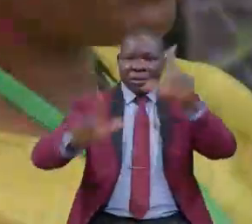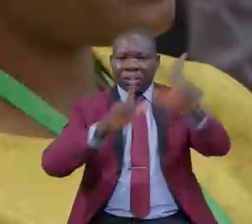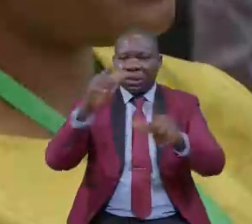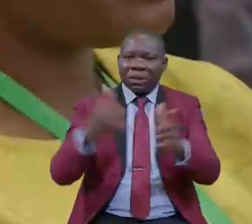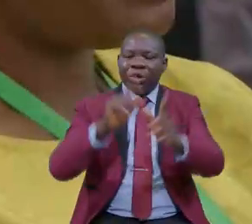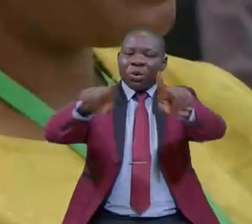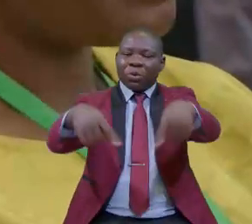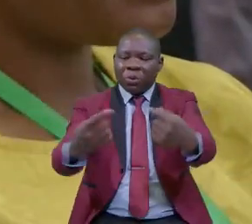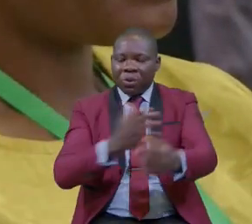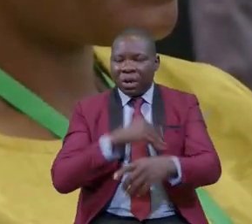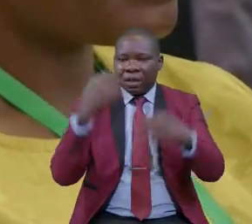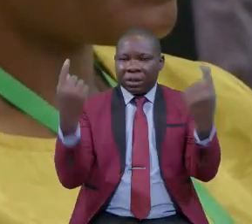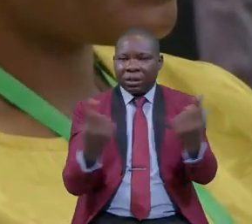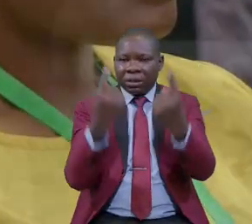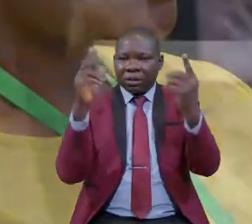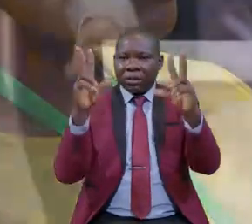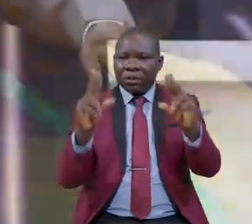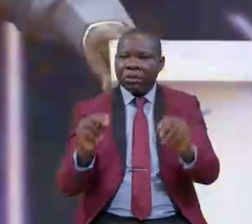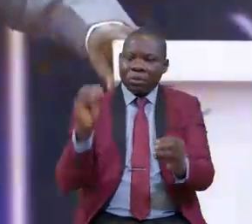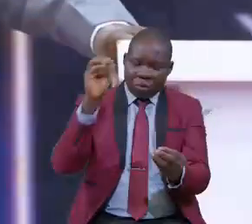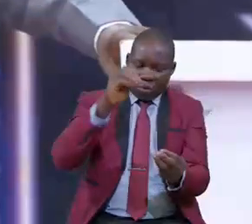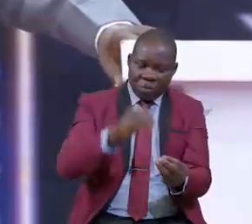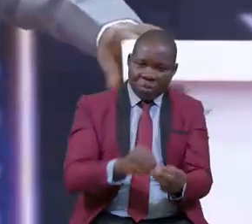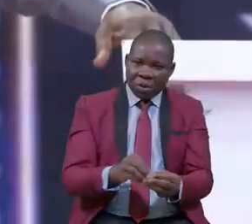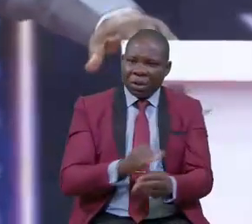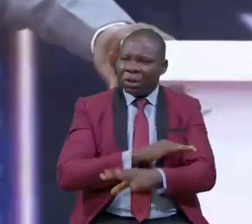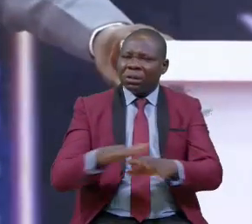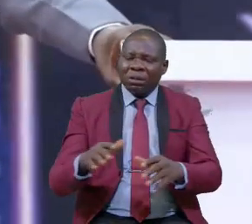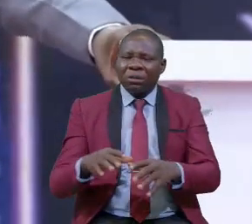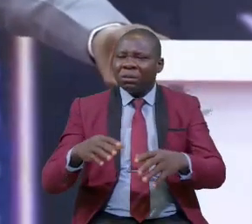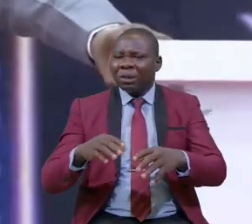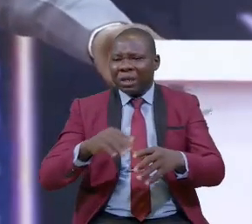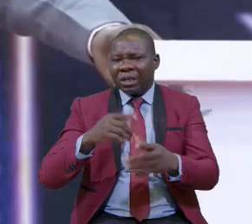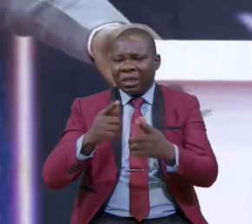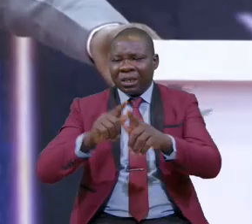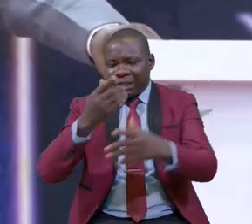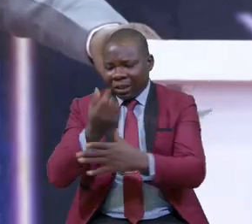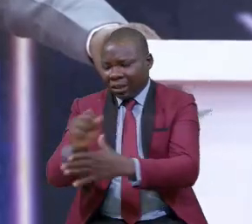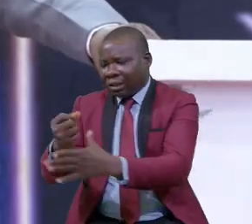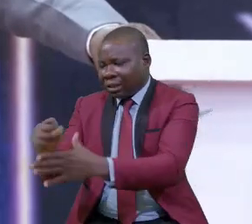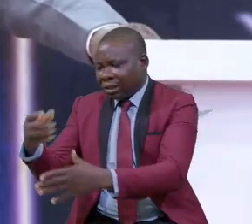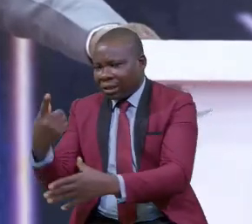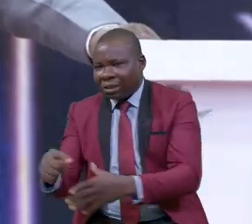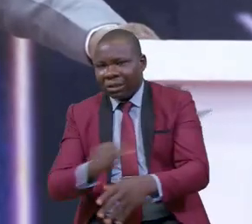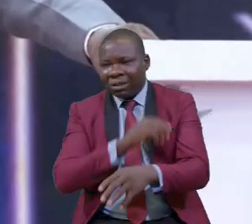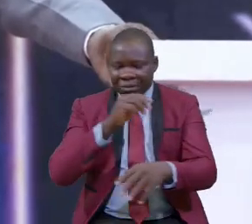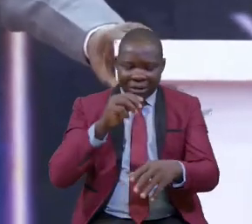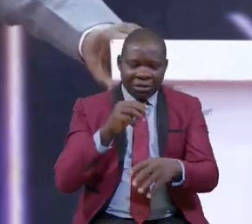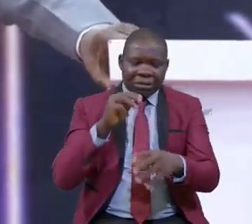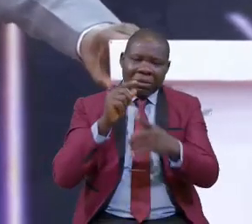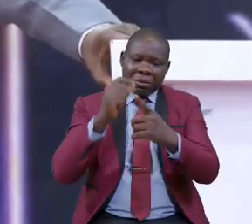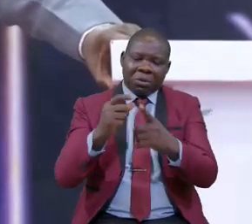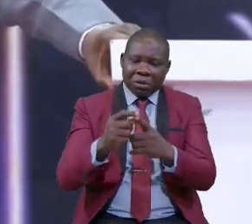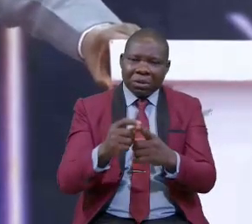So, don't classify the messages. You say, "Neither do I condemn you." Today, the message is sweet.